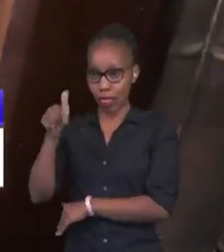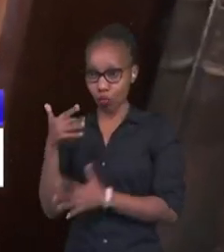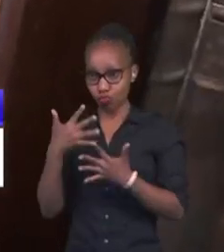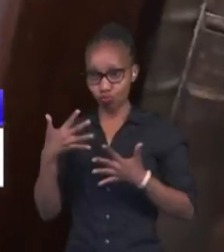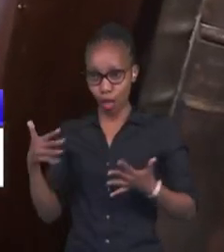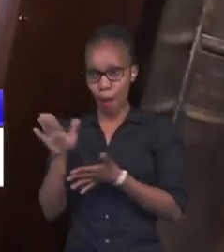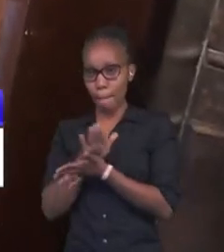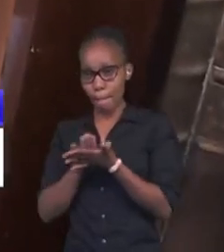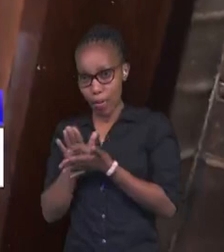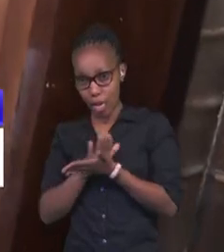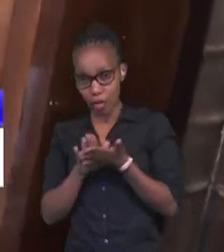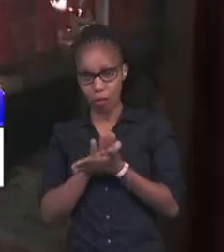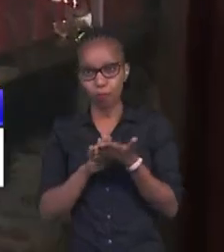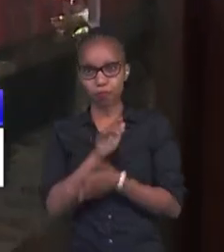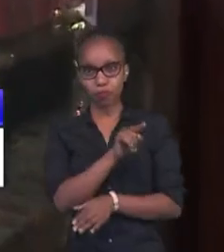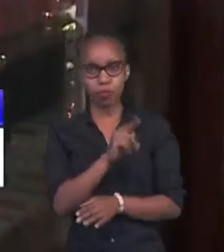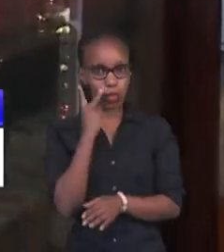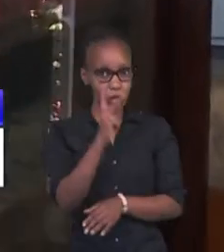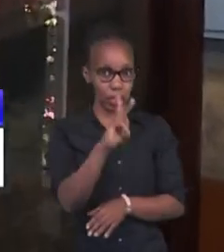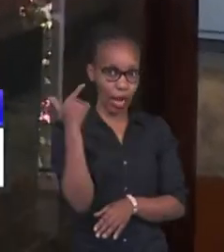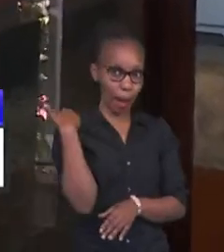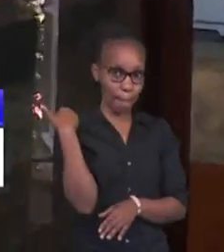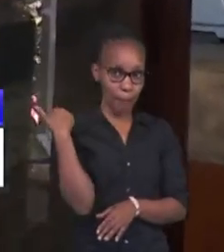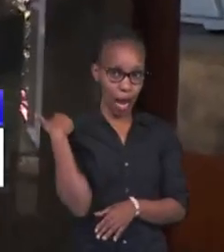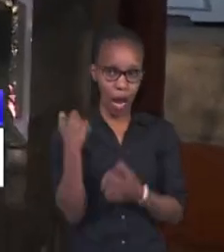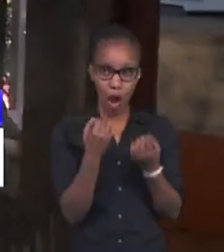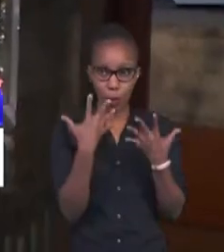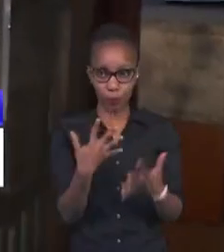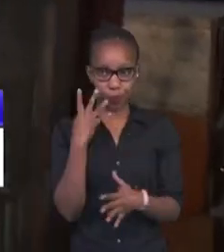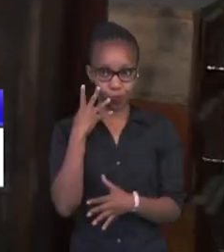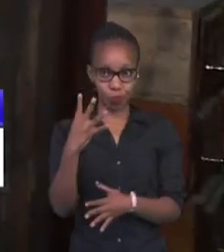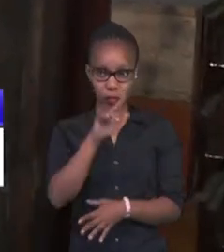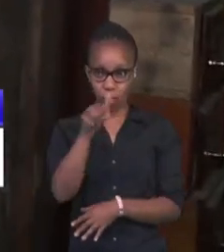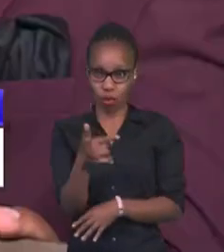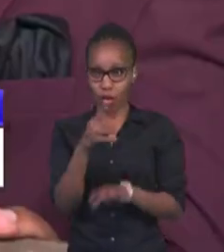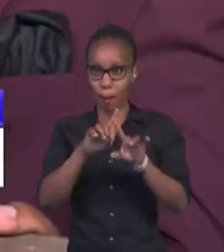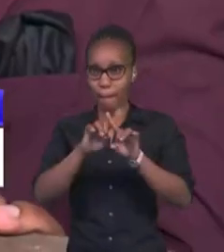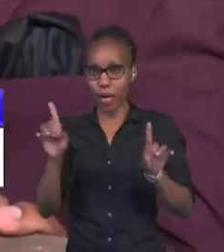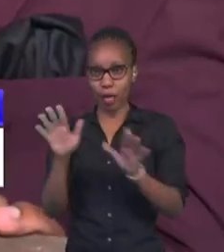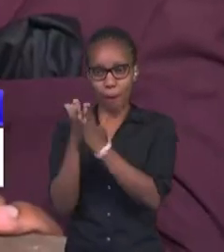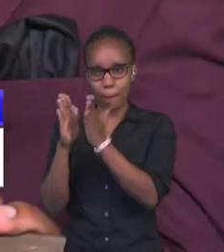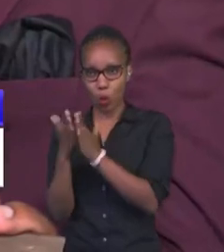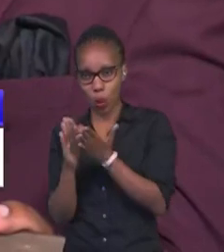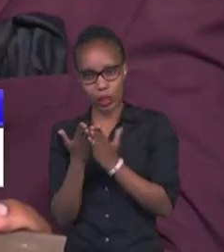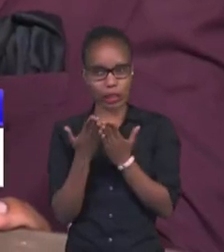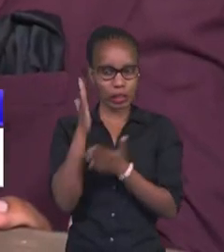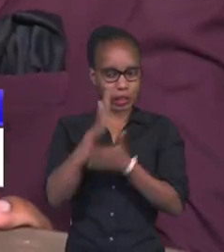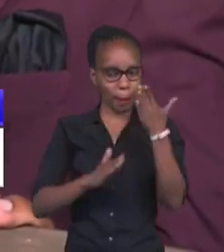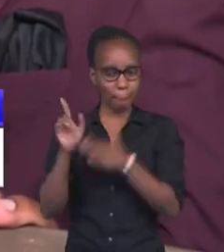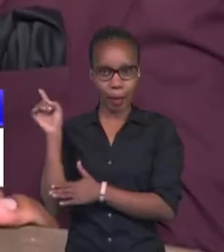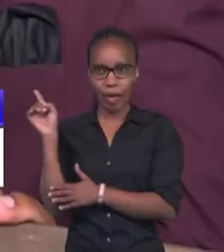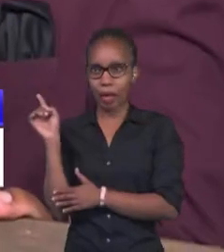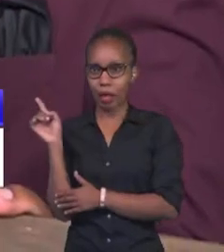the Because when you look at these numbers, they will add up to 400,000. But then some of these books